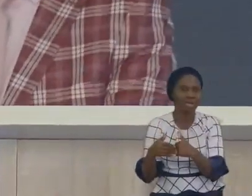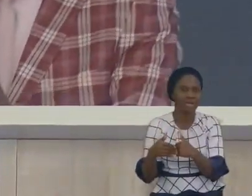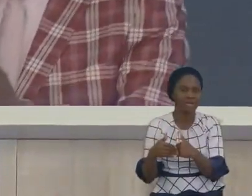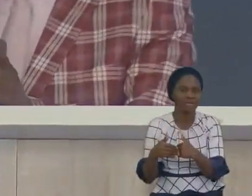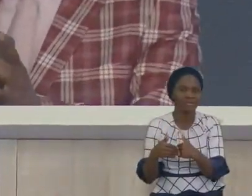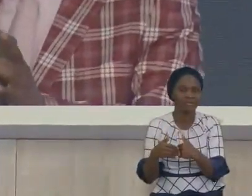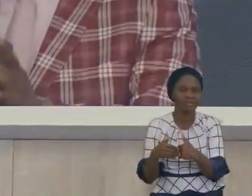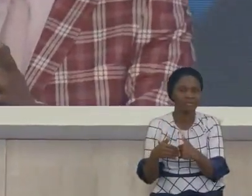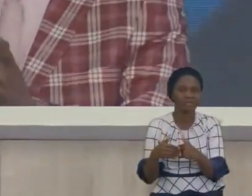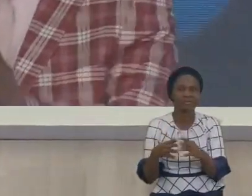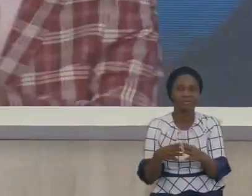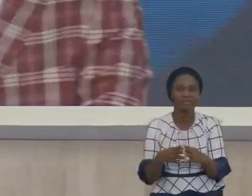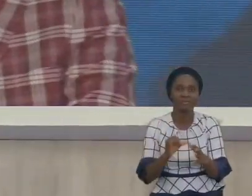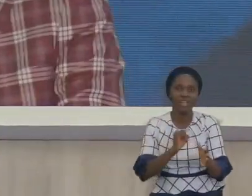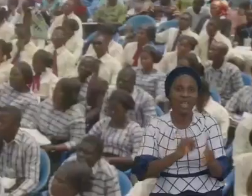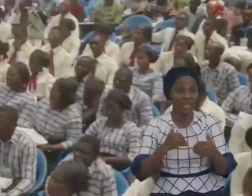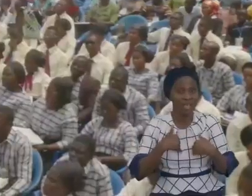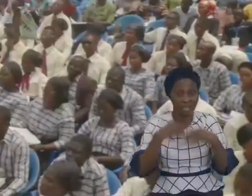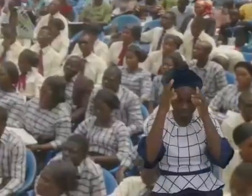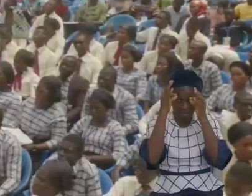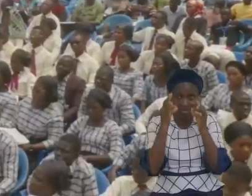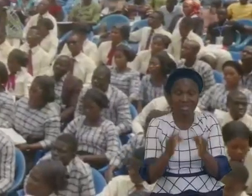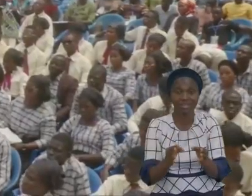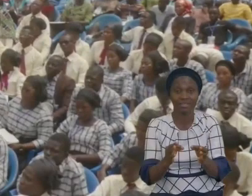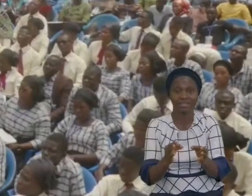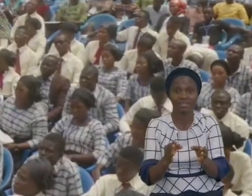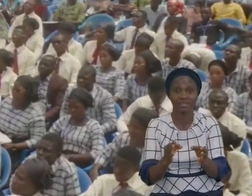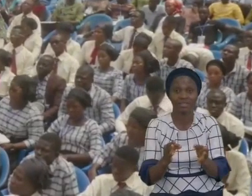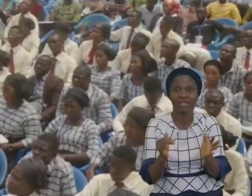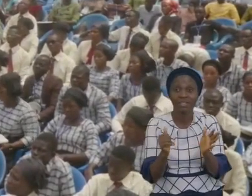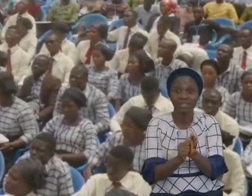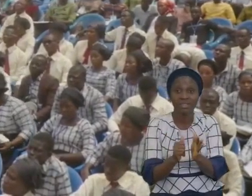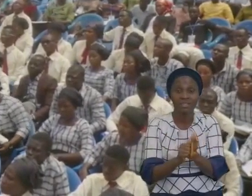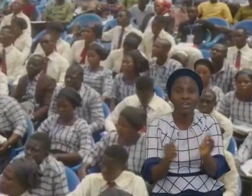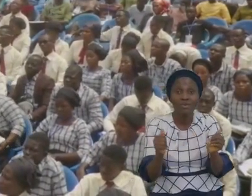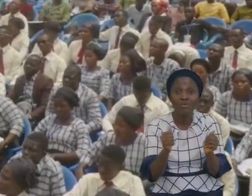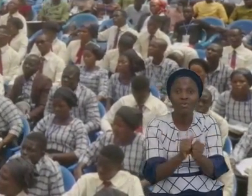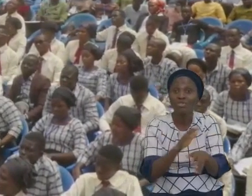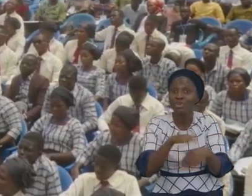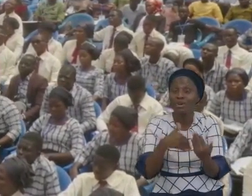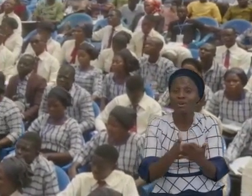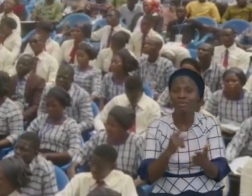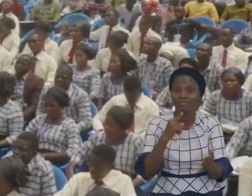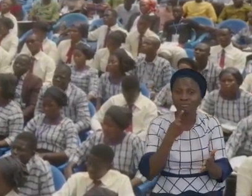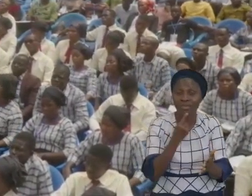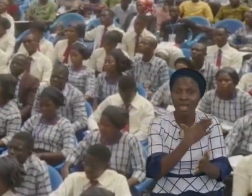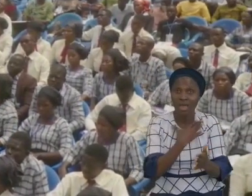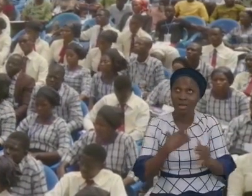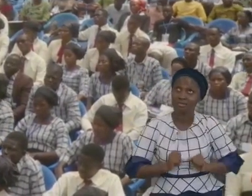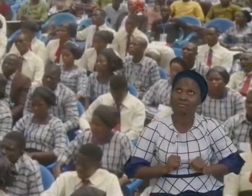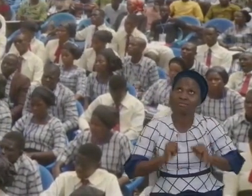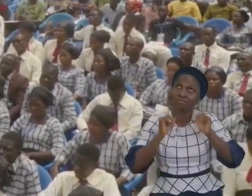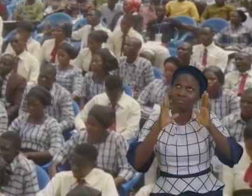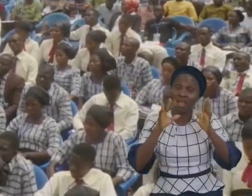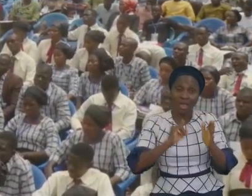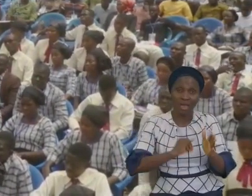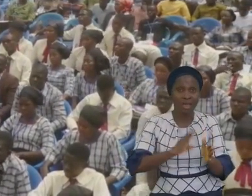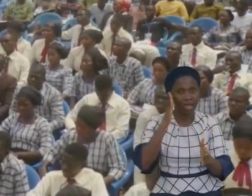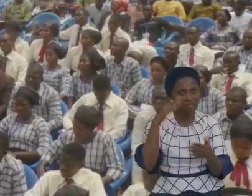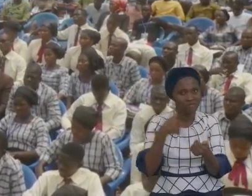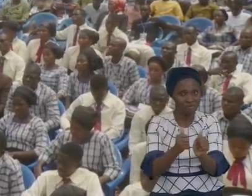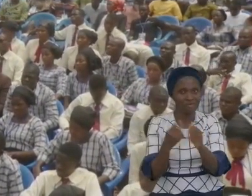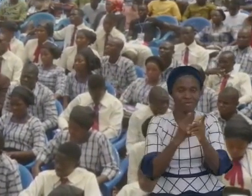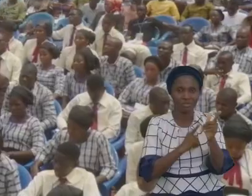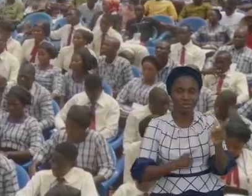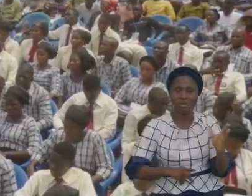all diligence and devotion, I will follow the Lord. No turning back, no turning back.